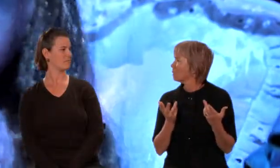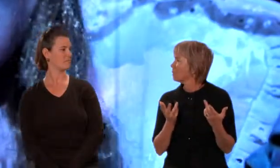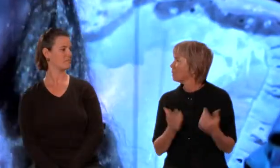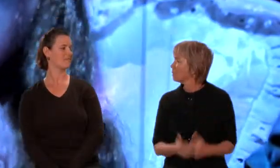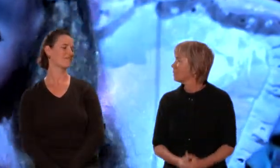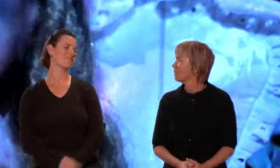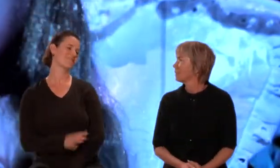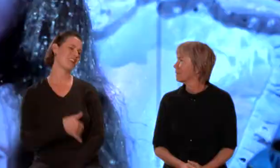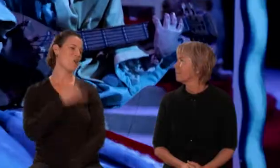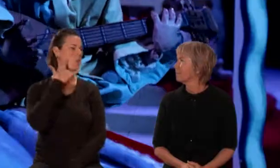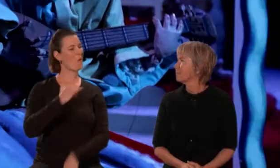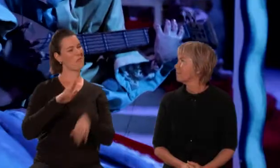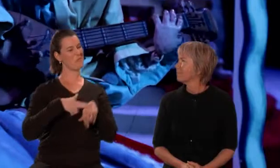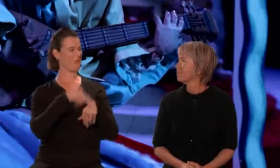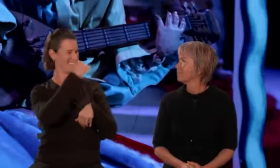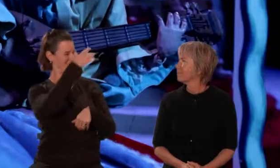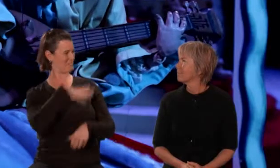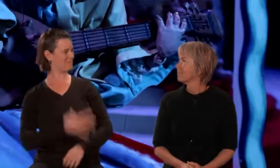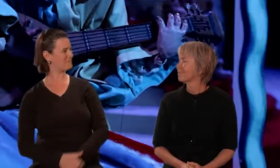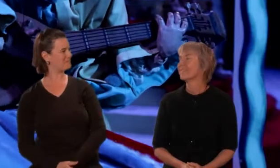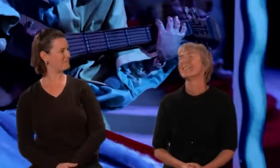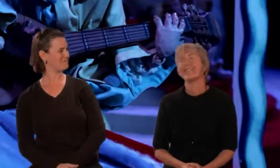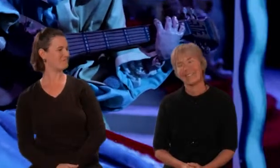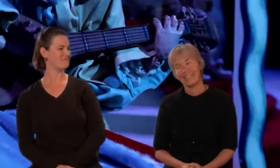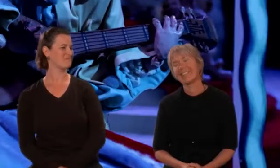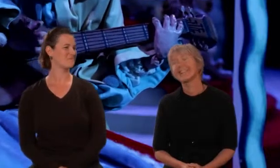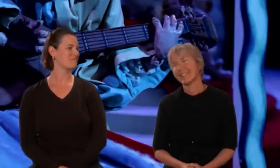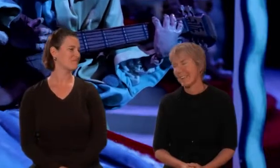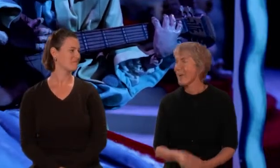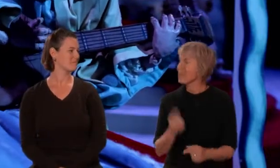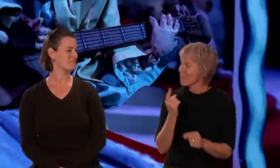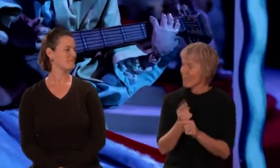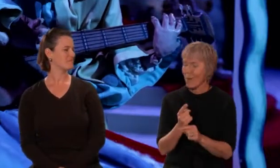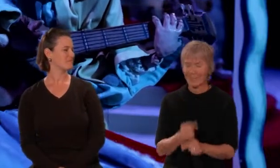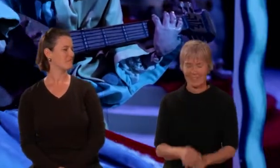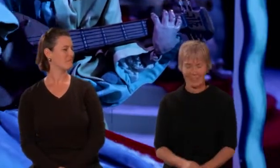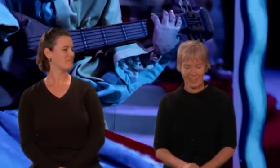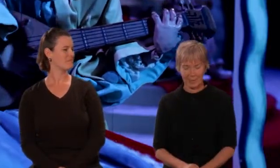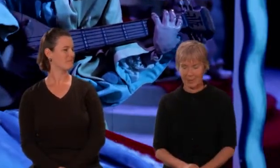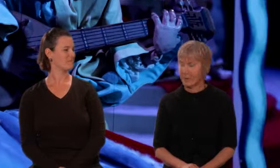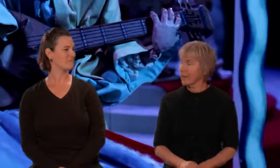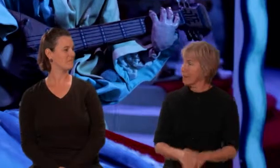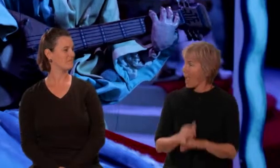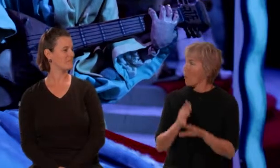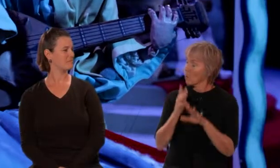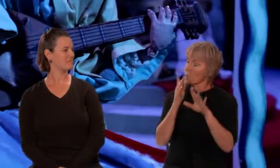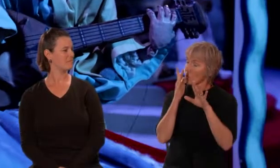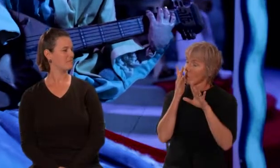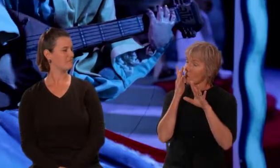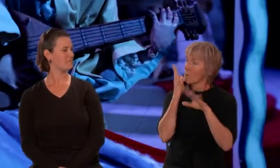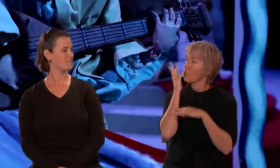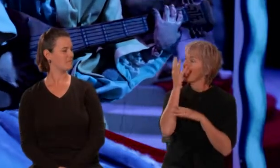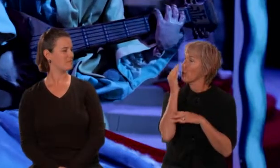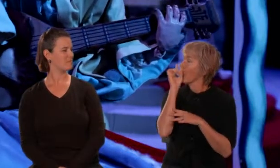of course, silly. Oh, yes. I should have known. Now close your pretty eyes and try